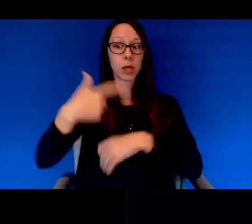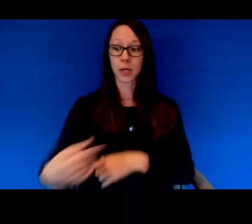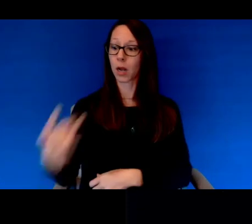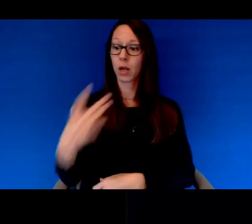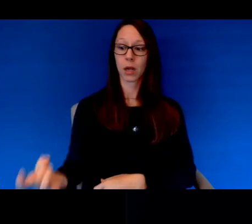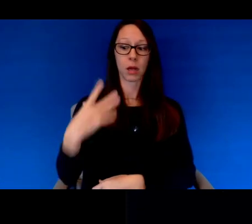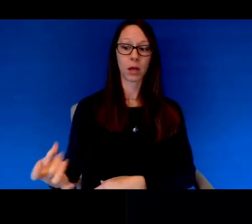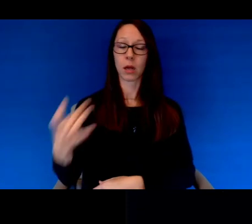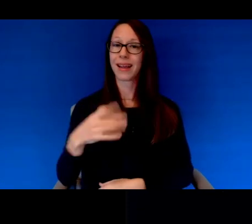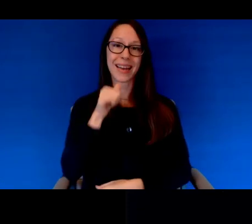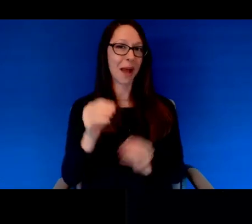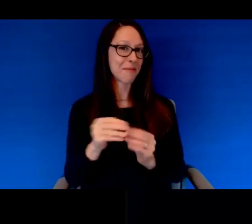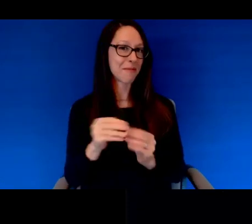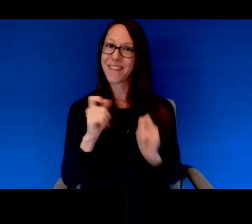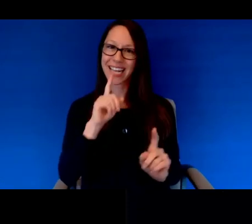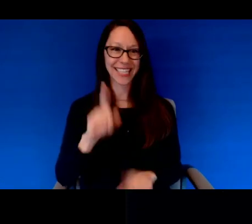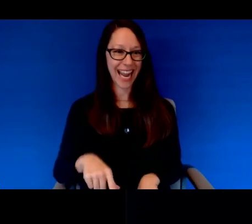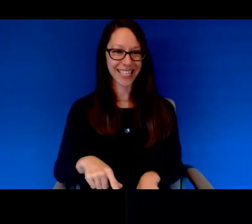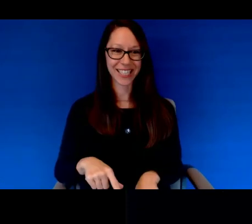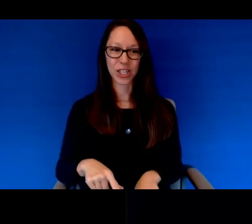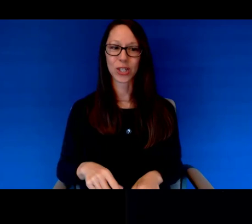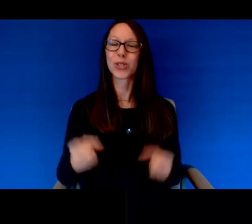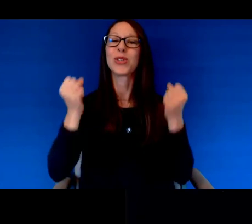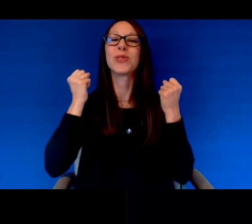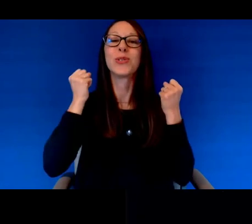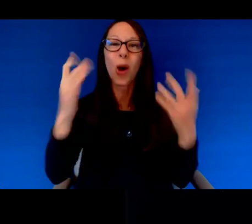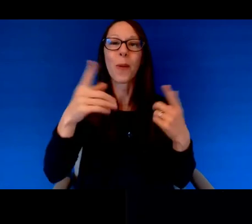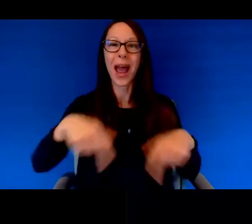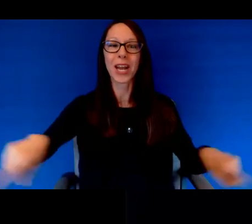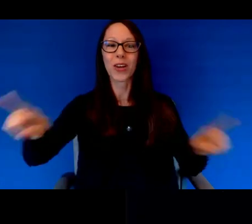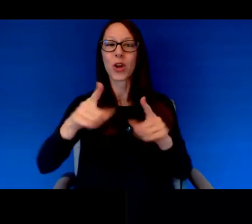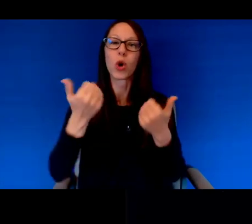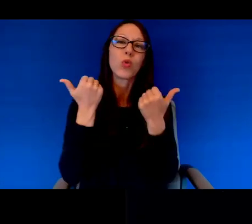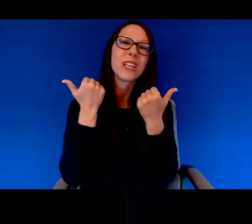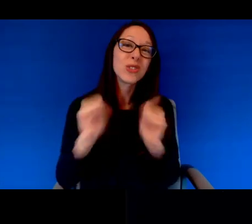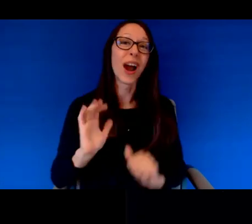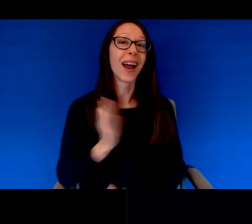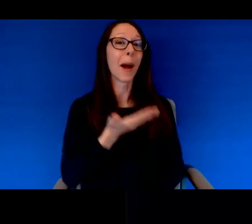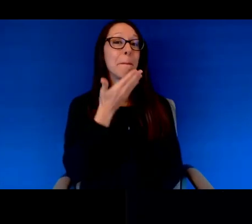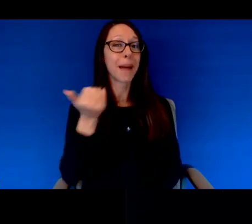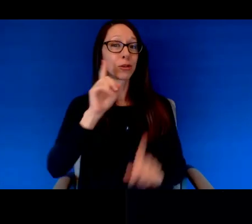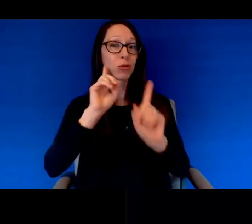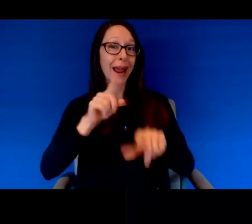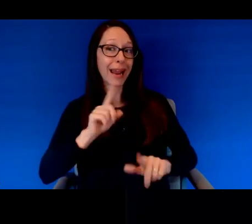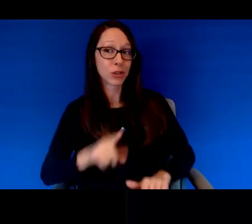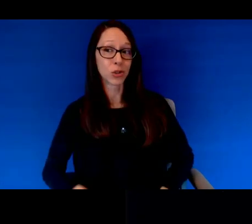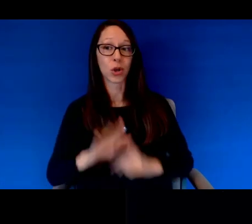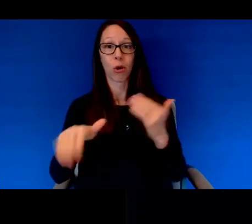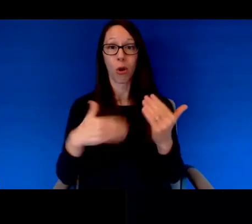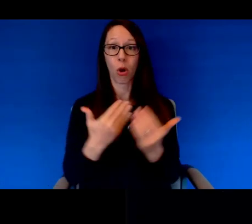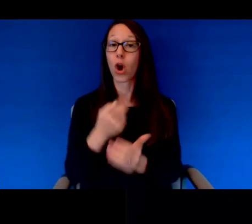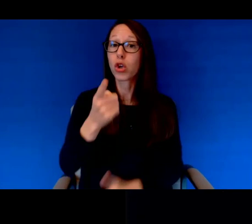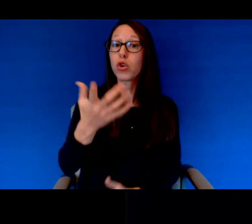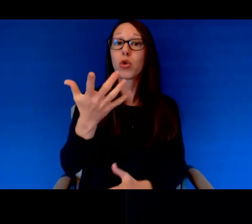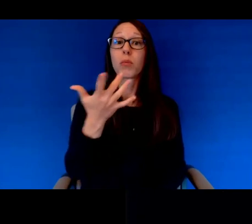get asked any faster because there are generally so many of you that we try to get through as many questions as we can. If you want to have a session